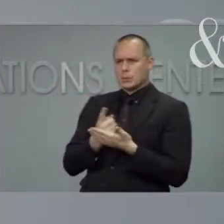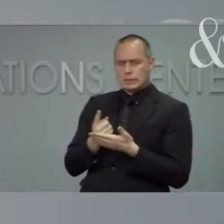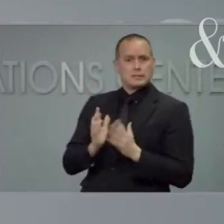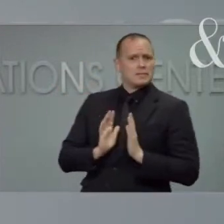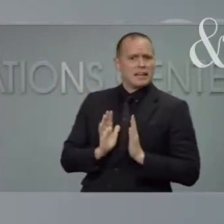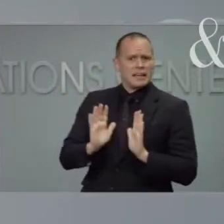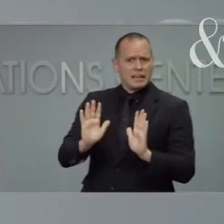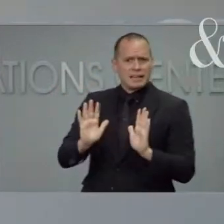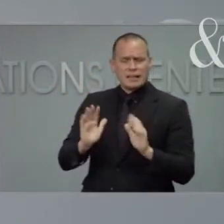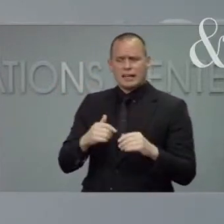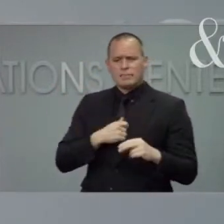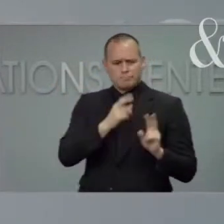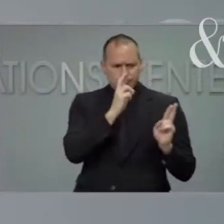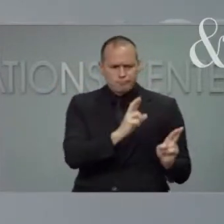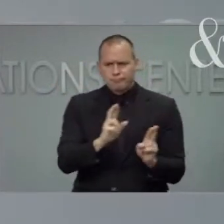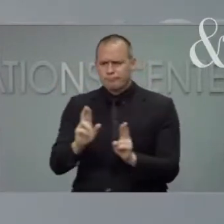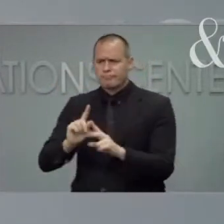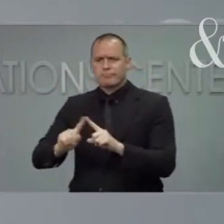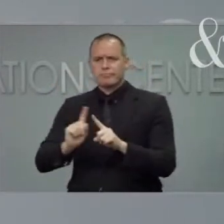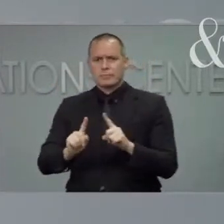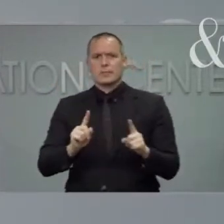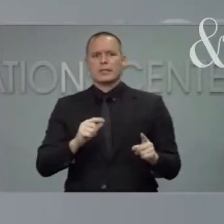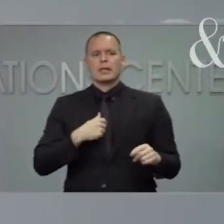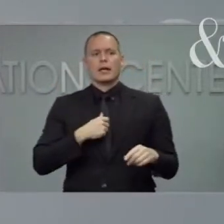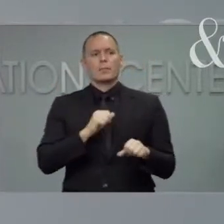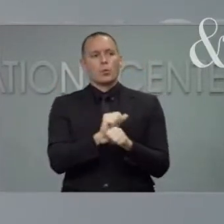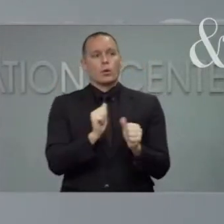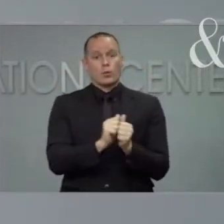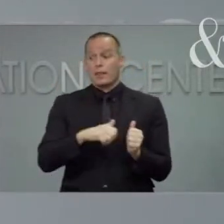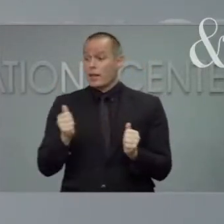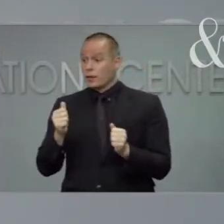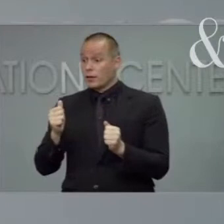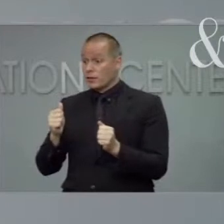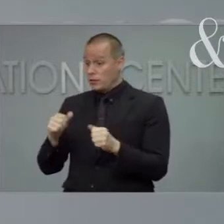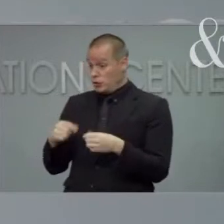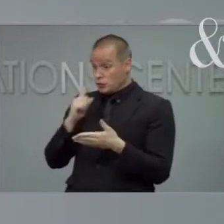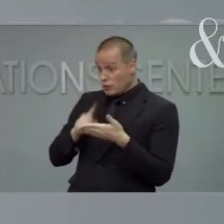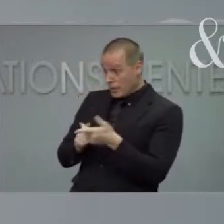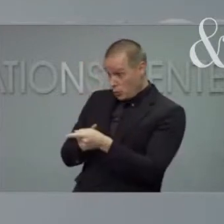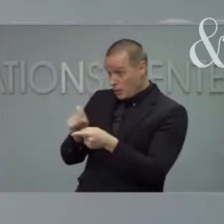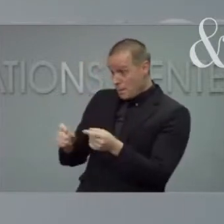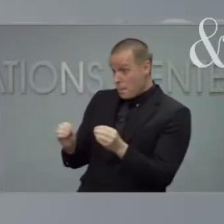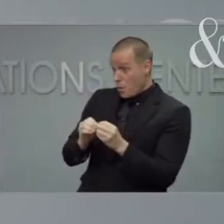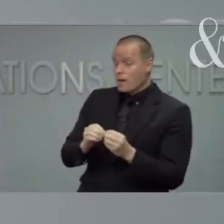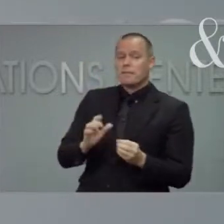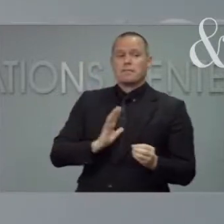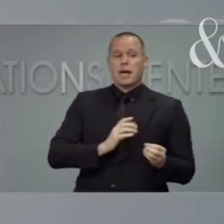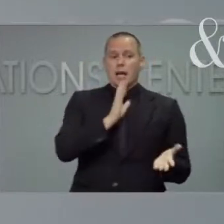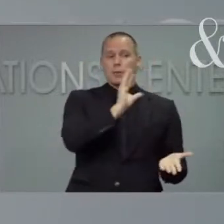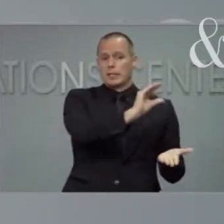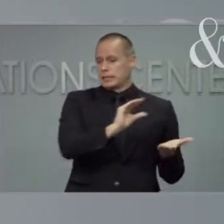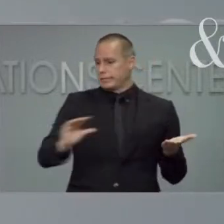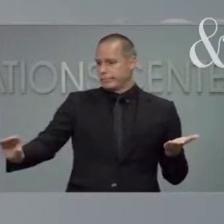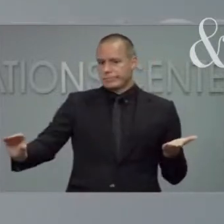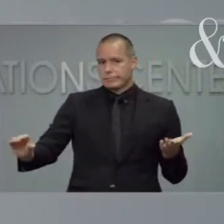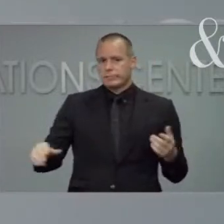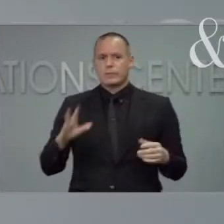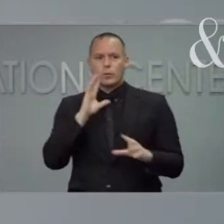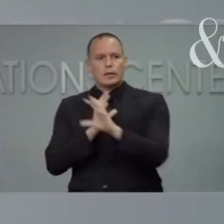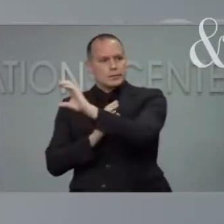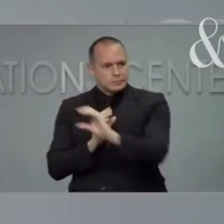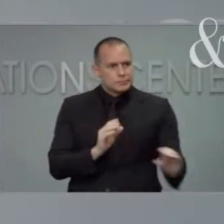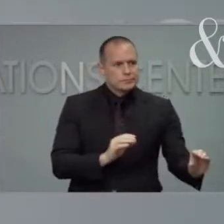fine. And we work with other providers and make sure that we have vaccine going, again, to all 100 counties. And that is when we've been able to bring